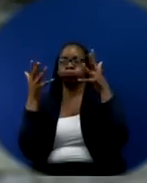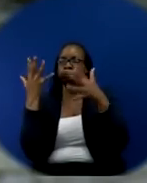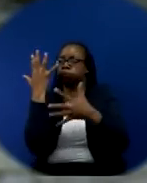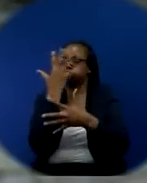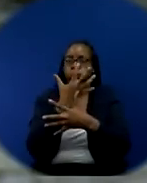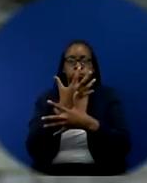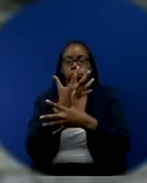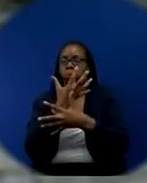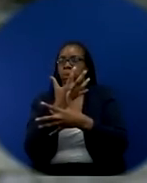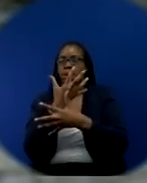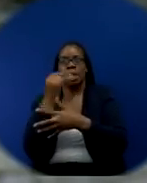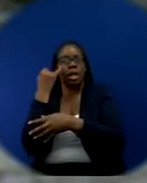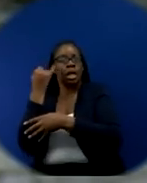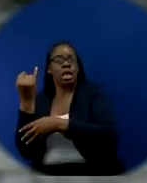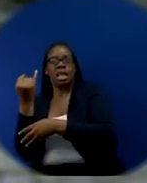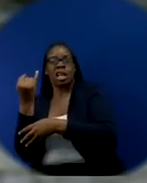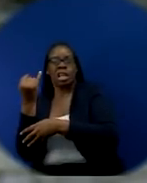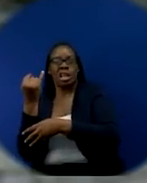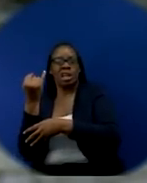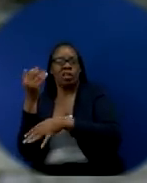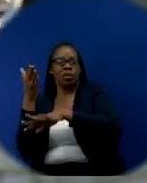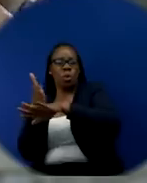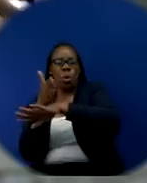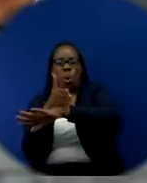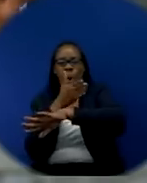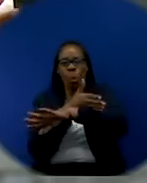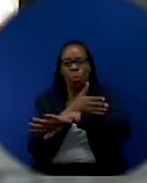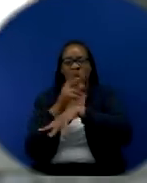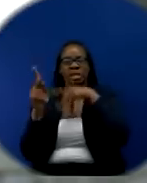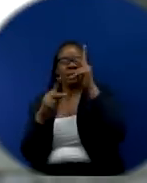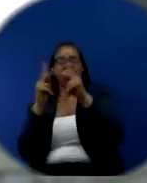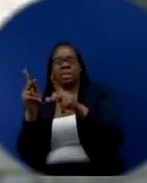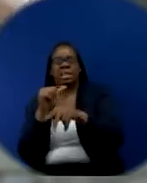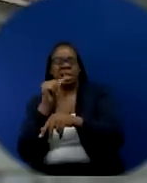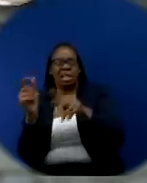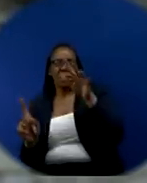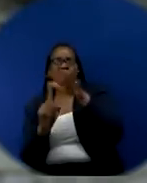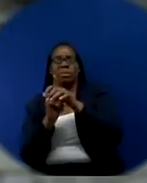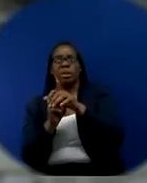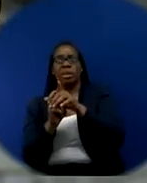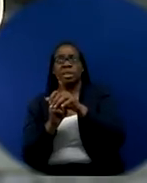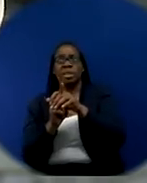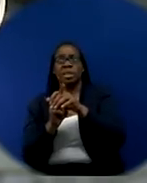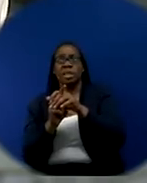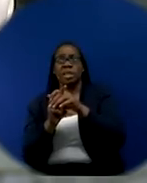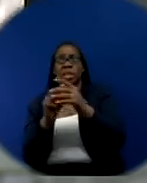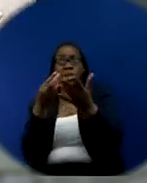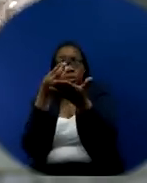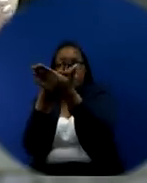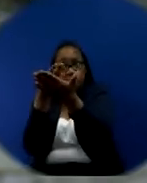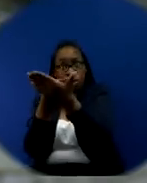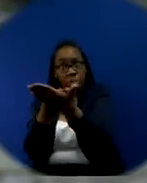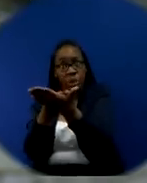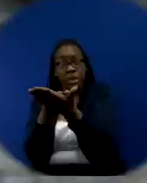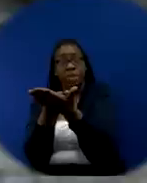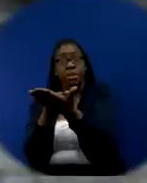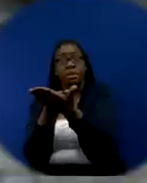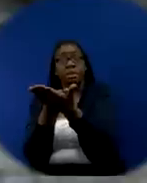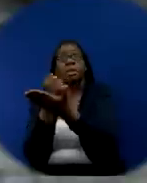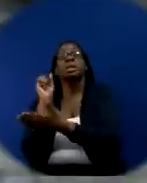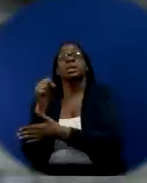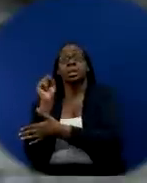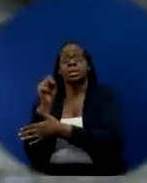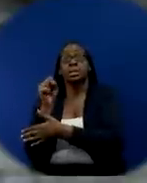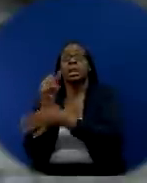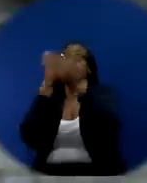right there. If you ever planned for some people and they didn't show up, you spent your money? Yeah, all right, now